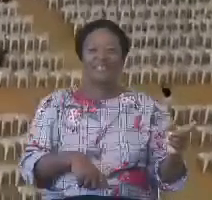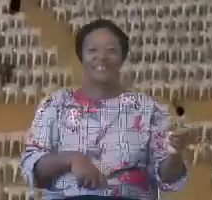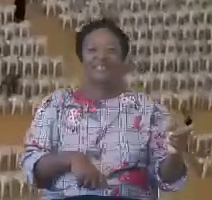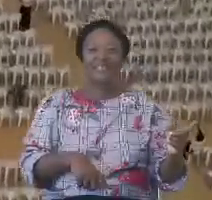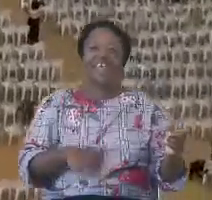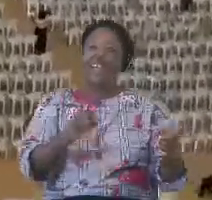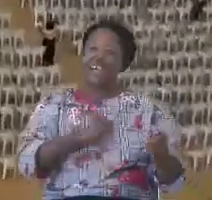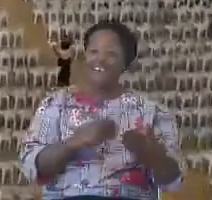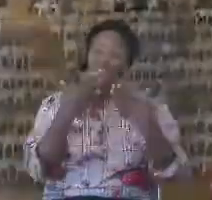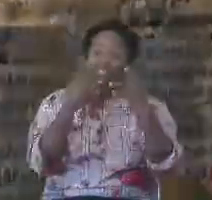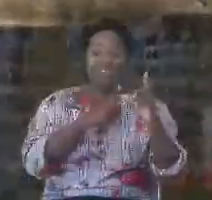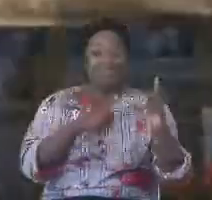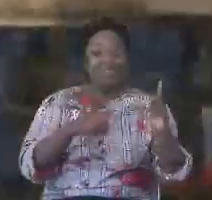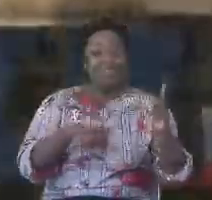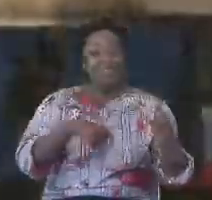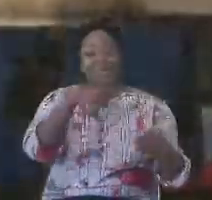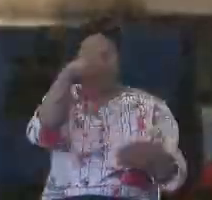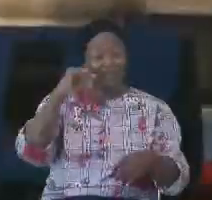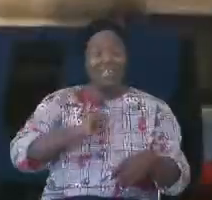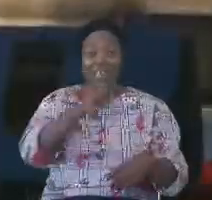praise the lord